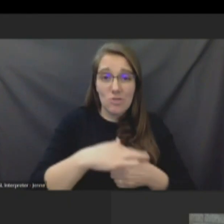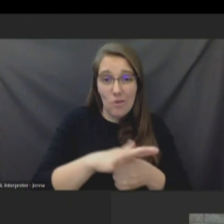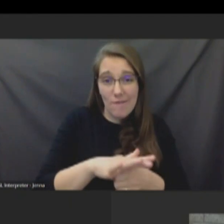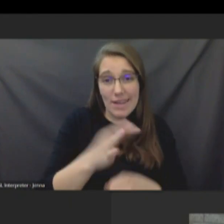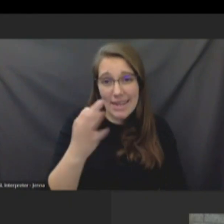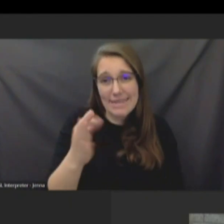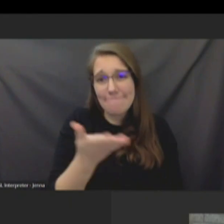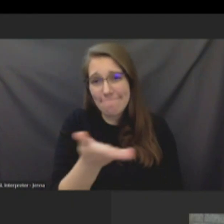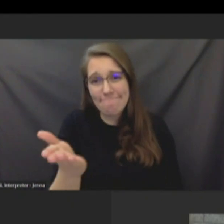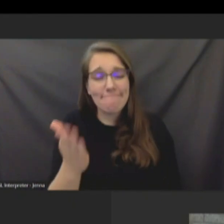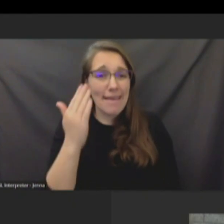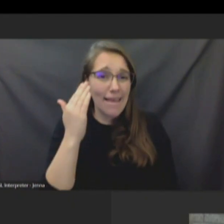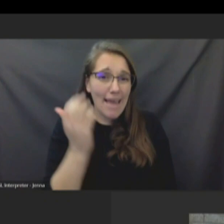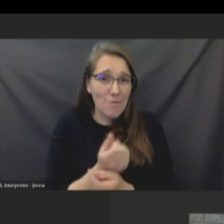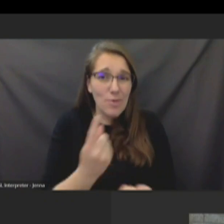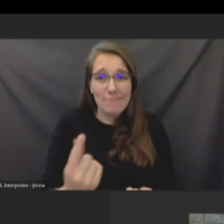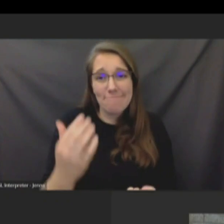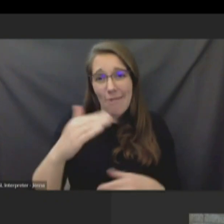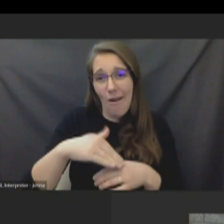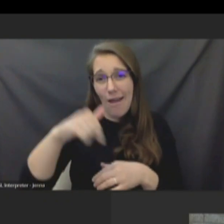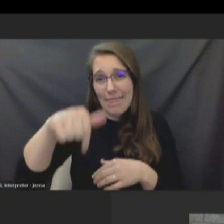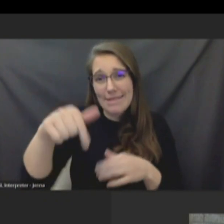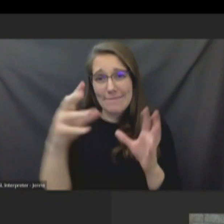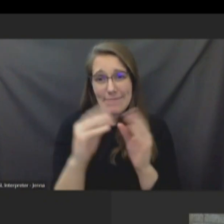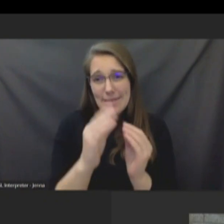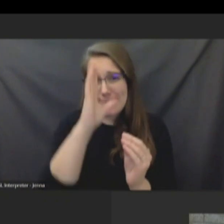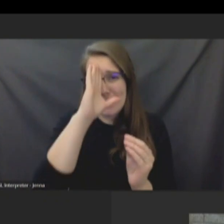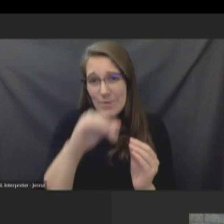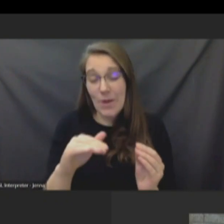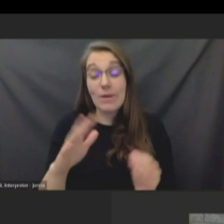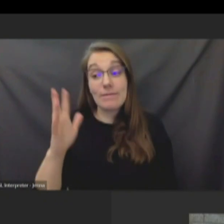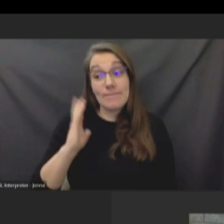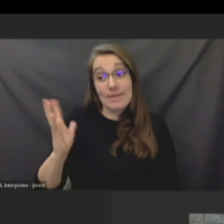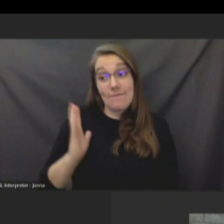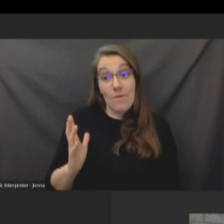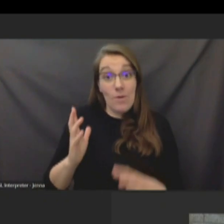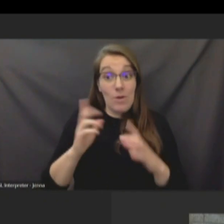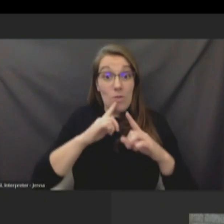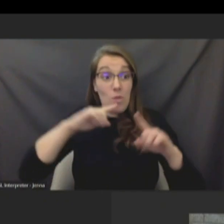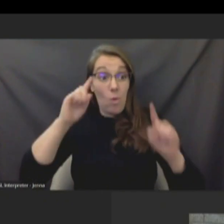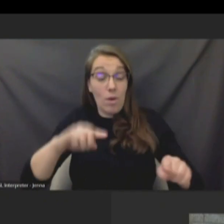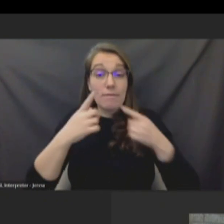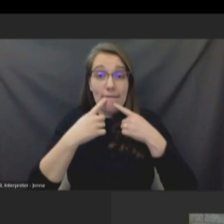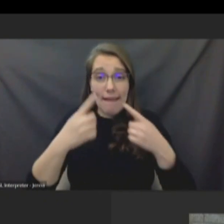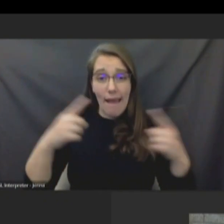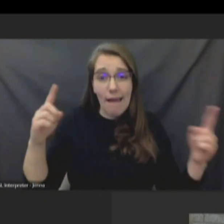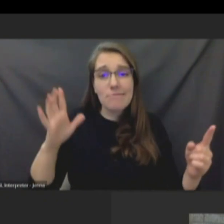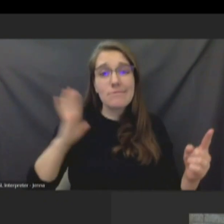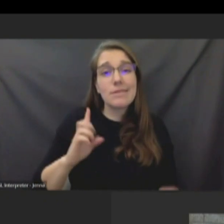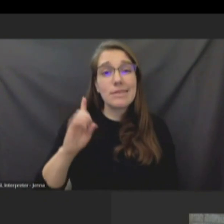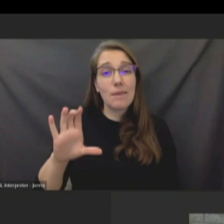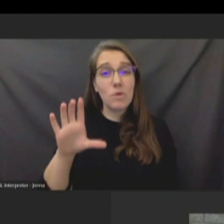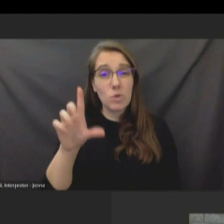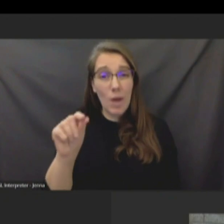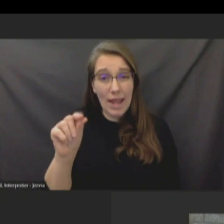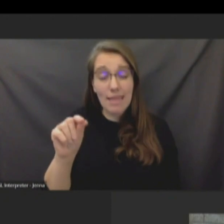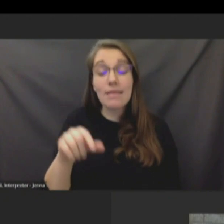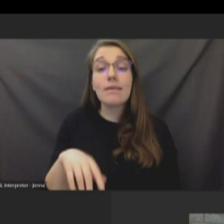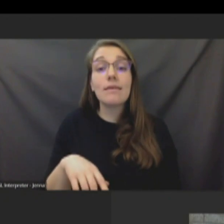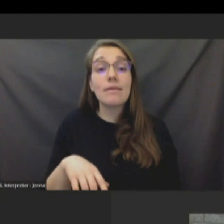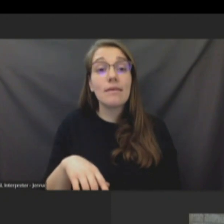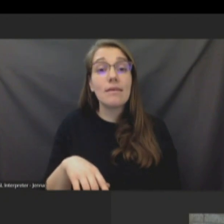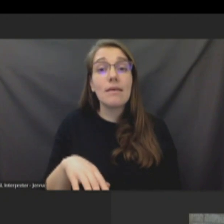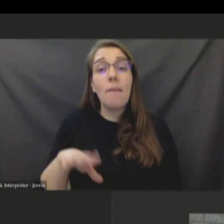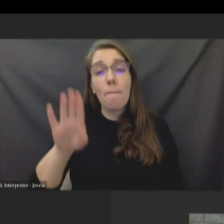call I'm sure knows, at the time the order was announced on December 20th, Boston was